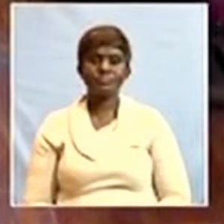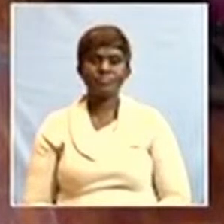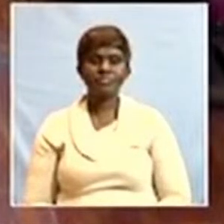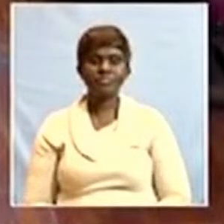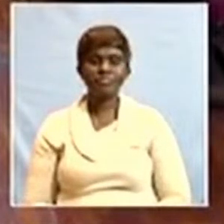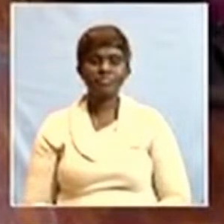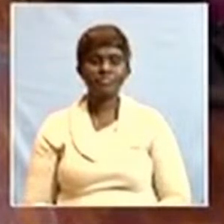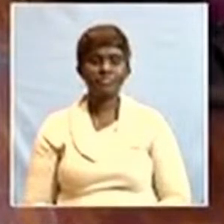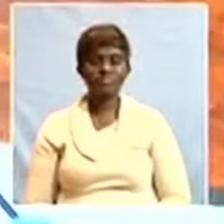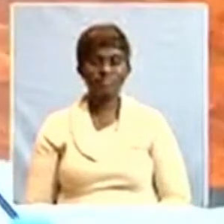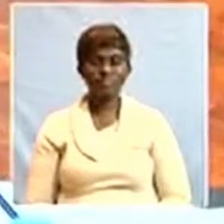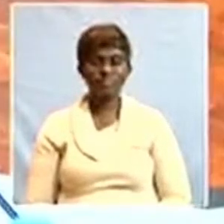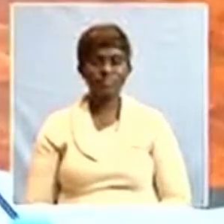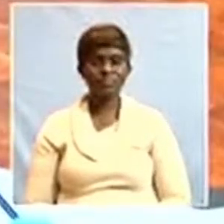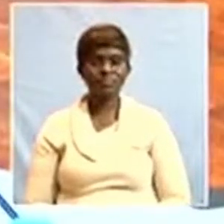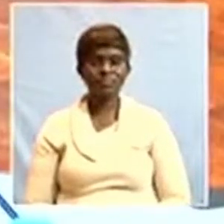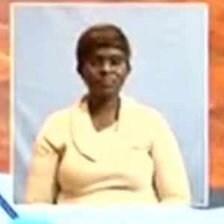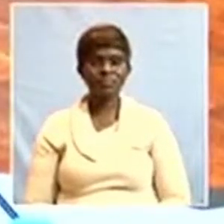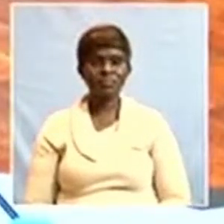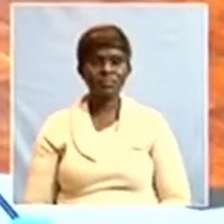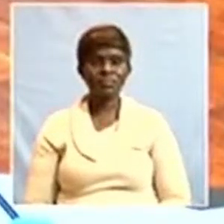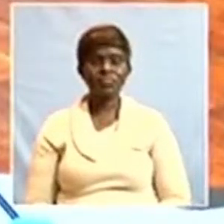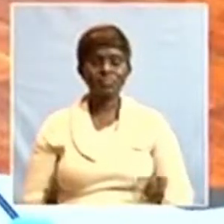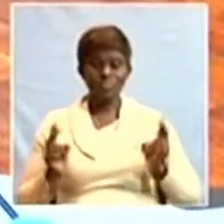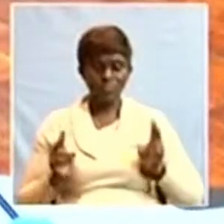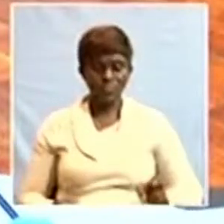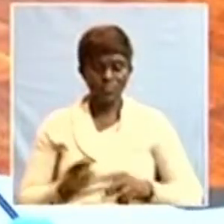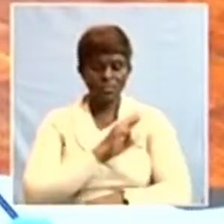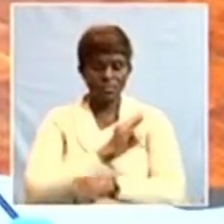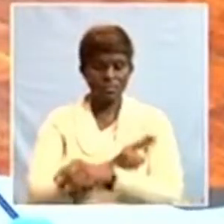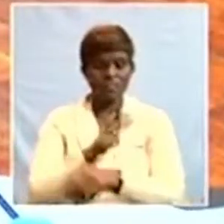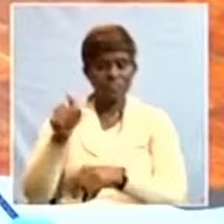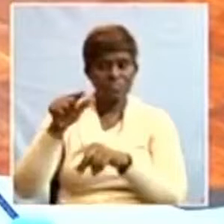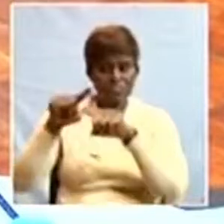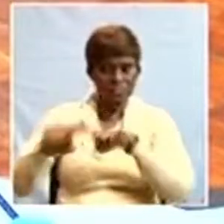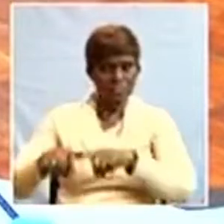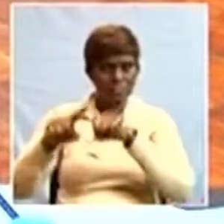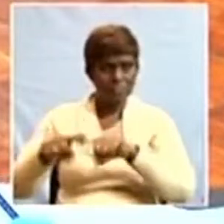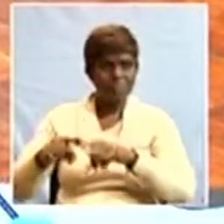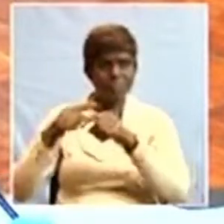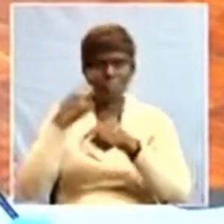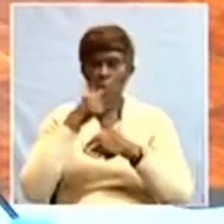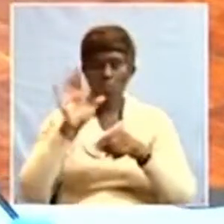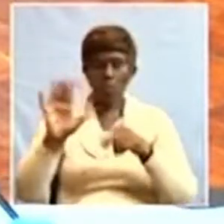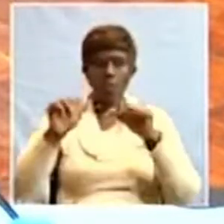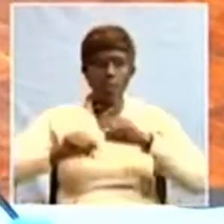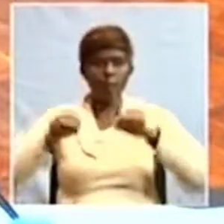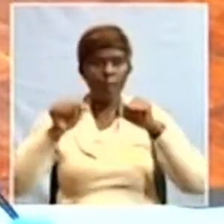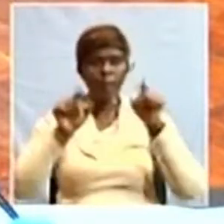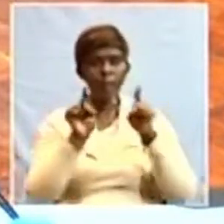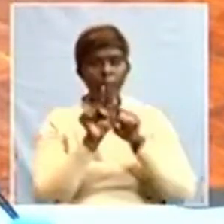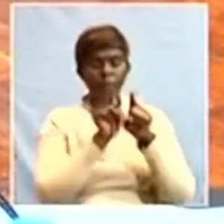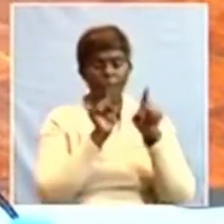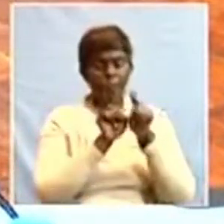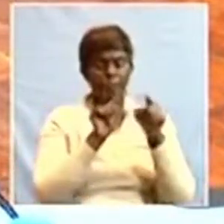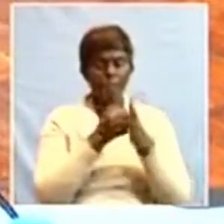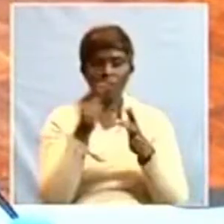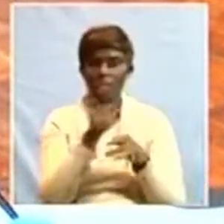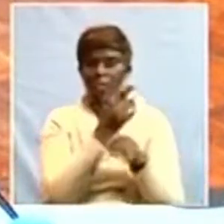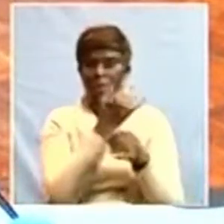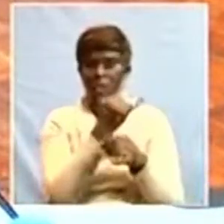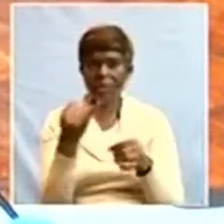Okay, progress. Honorable Daka, it's a human resource issue, so it depends on where you are and who is your supervisor also, and how the issue was